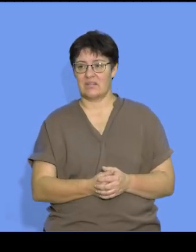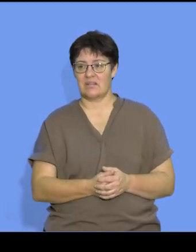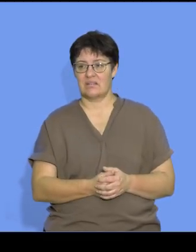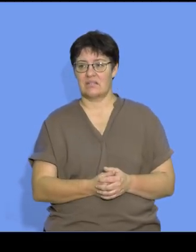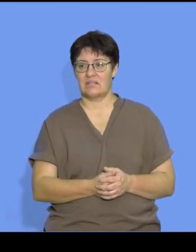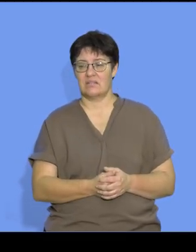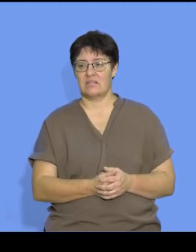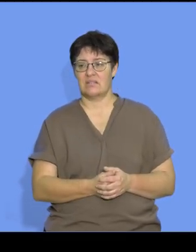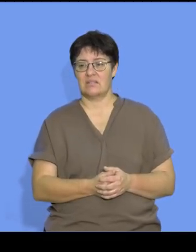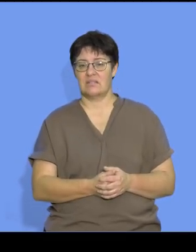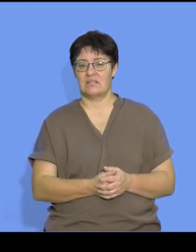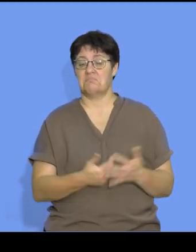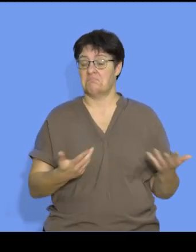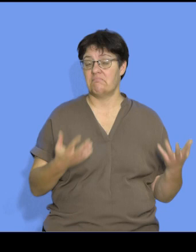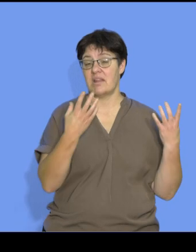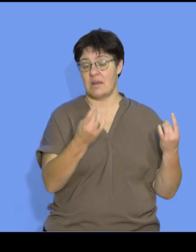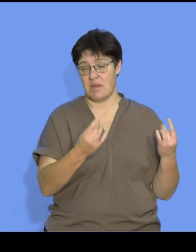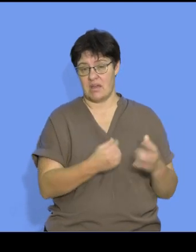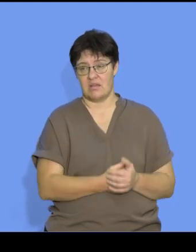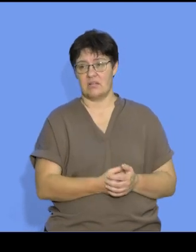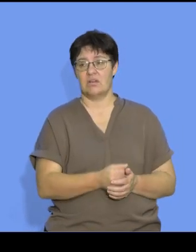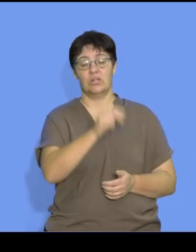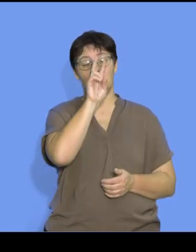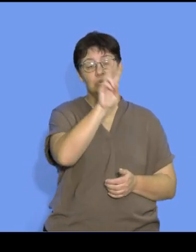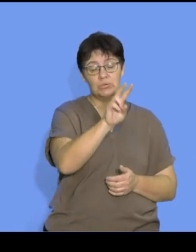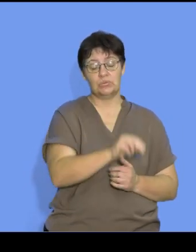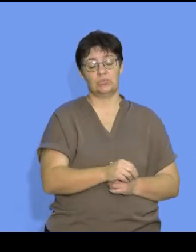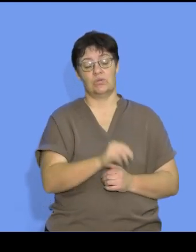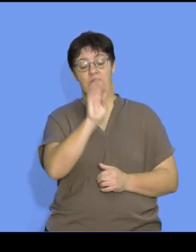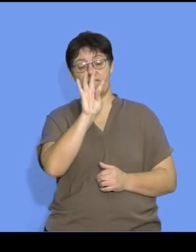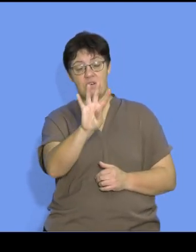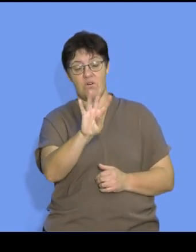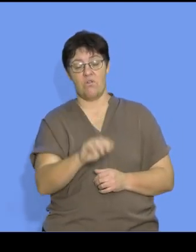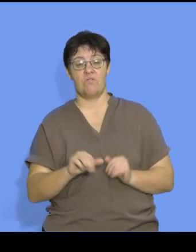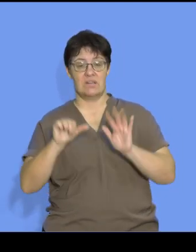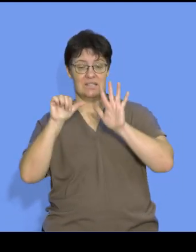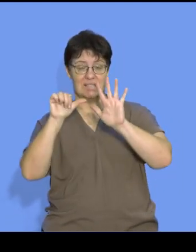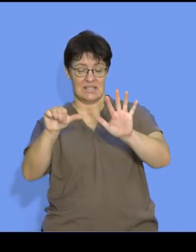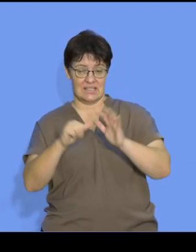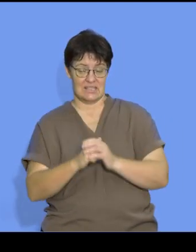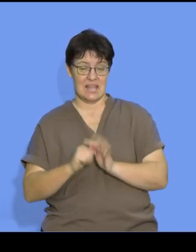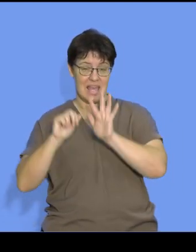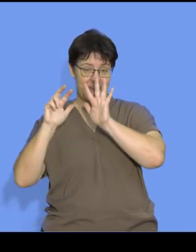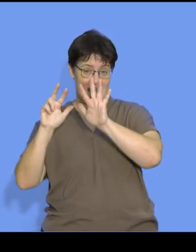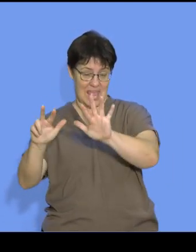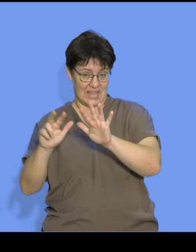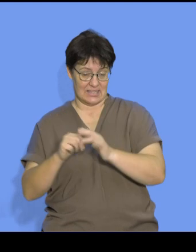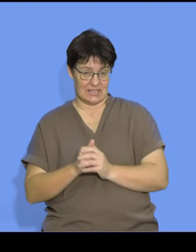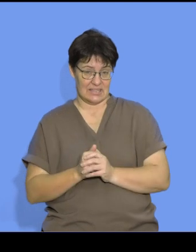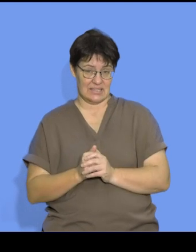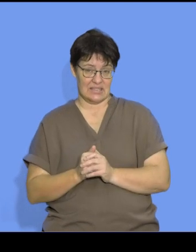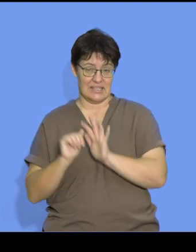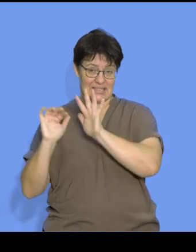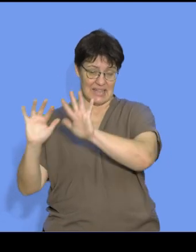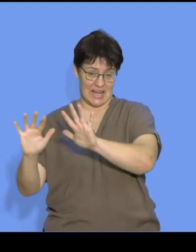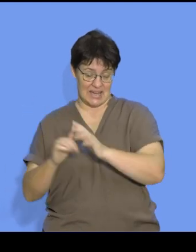I have the numbers 2, 4, 6, 8, and